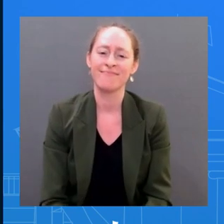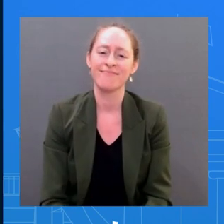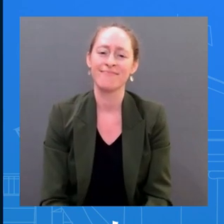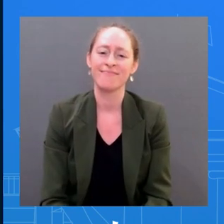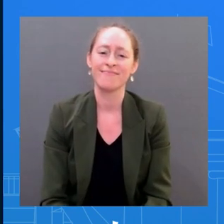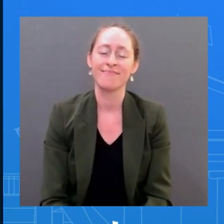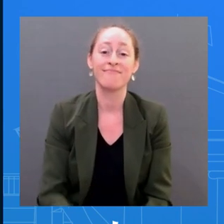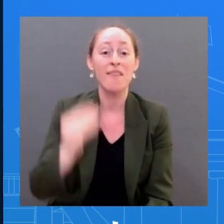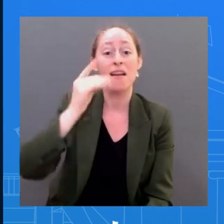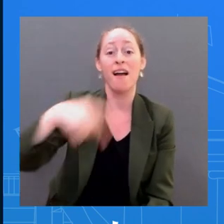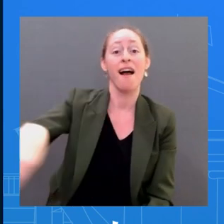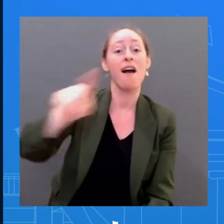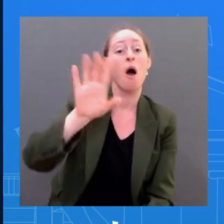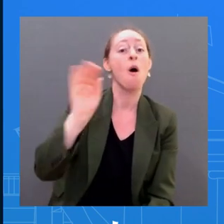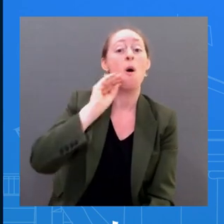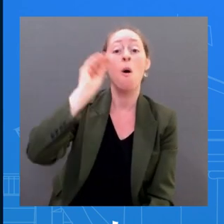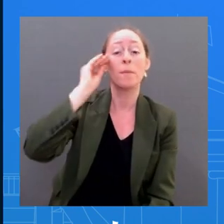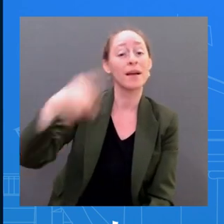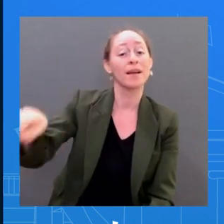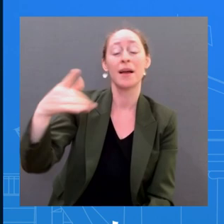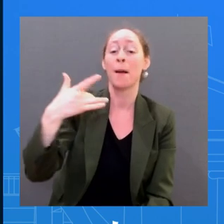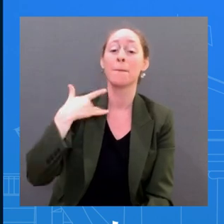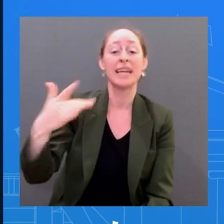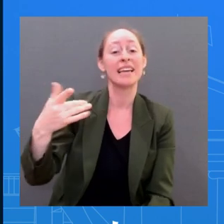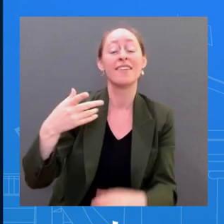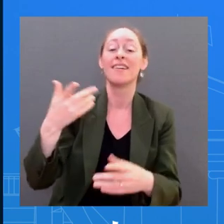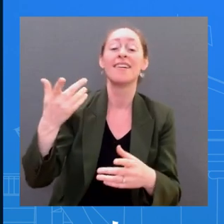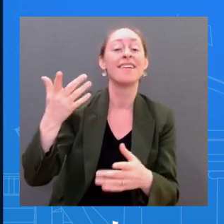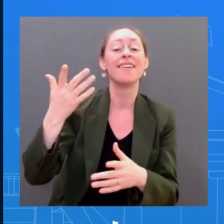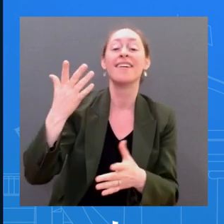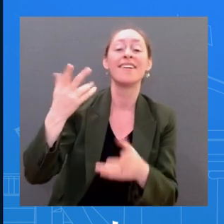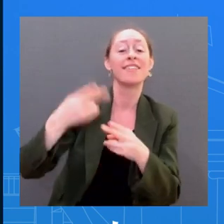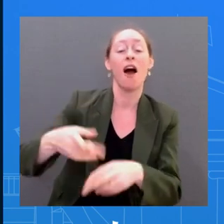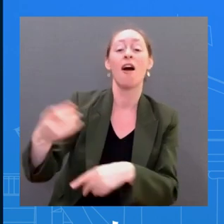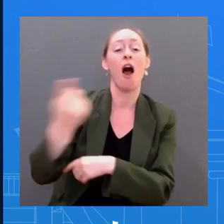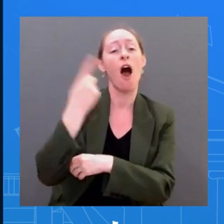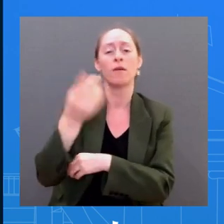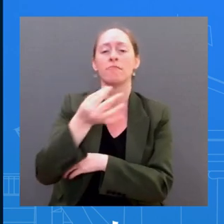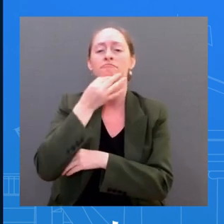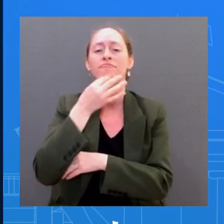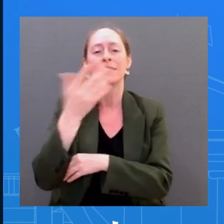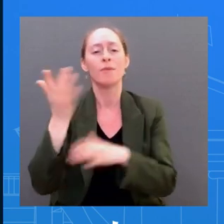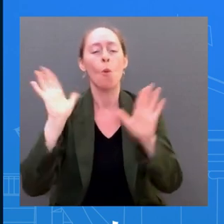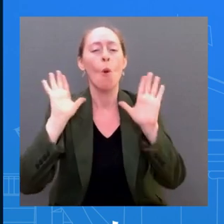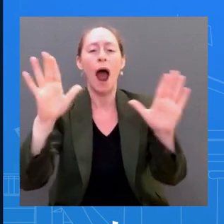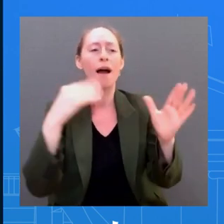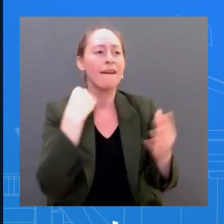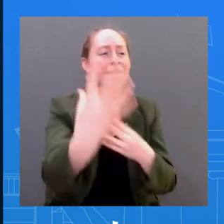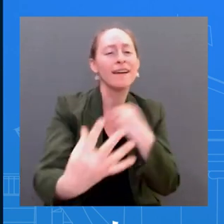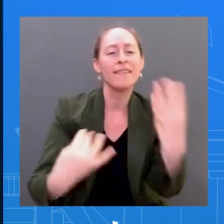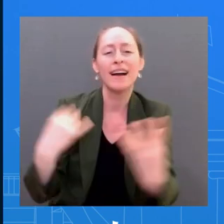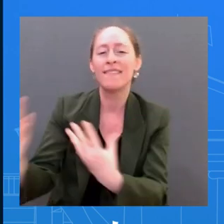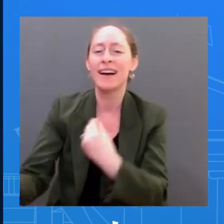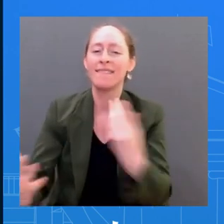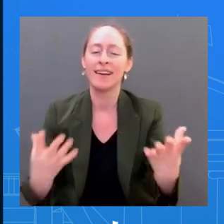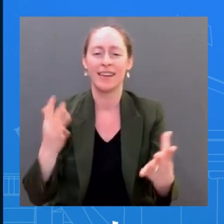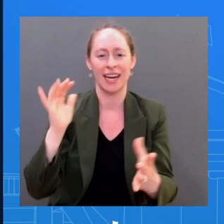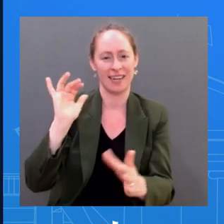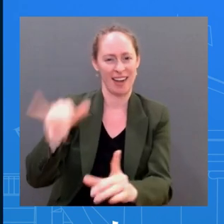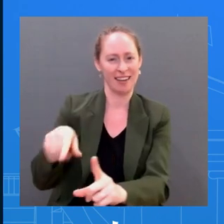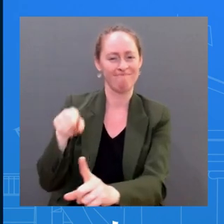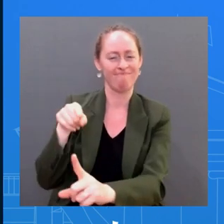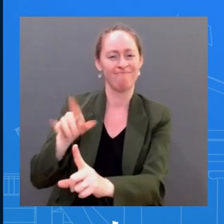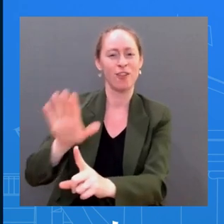Smiling through tears, her family told us how Ellie loved to embrace, said she was the biggest hugger in the family. Now,